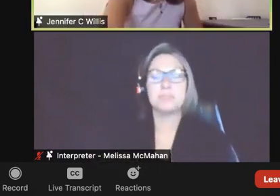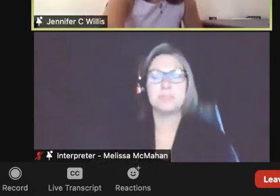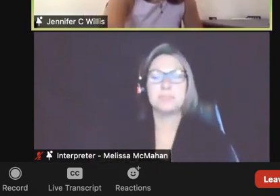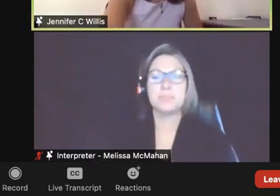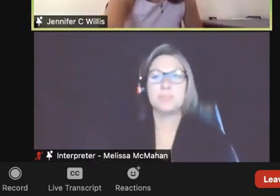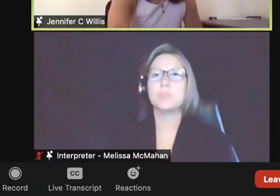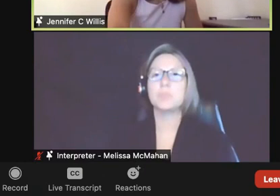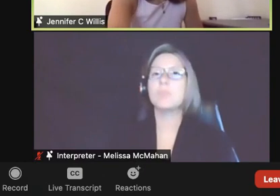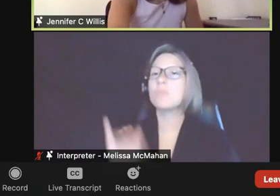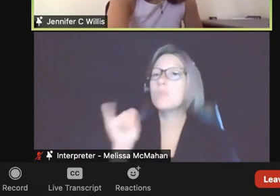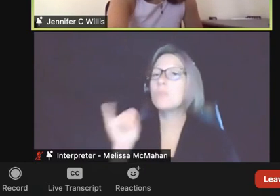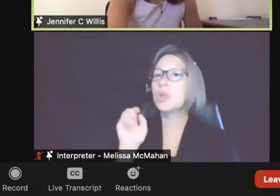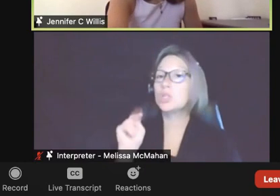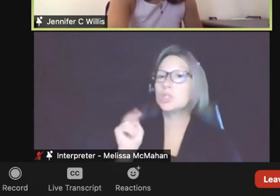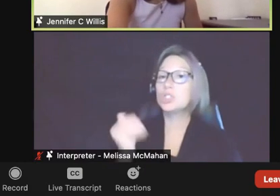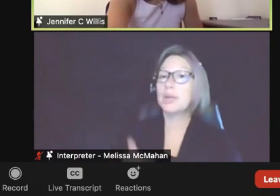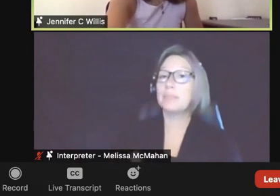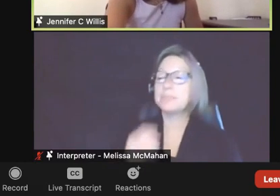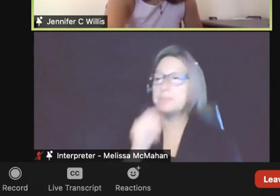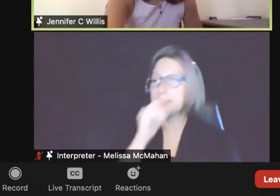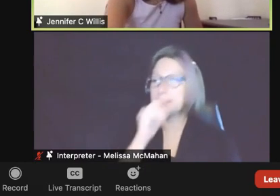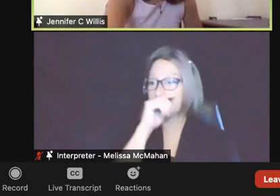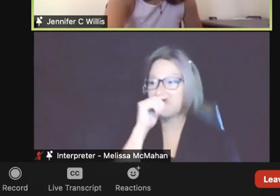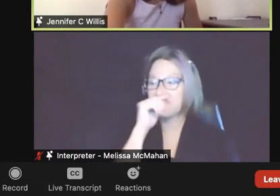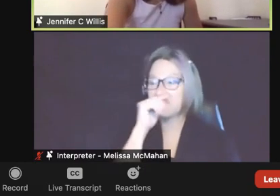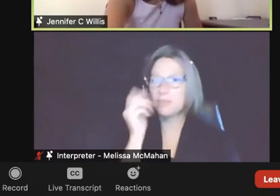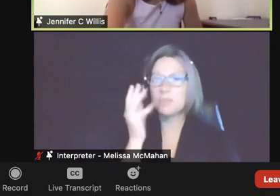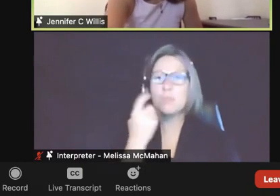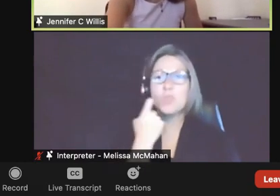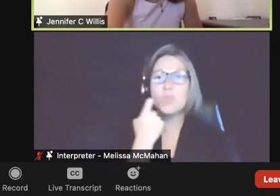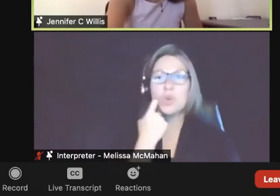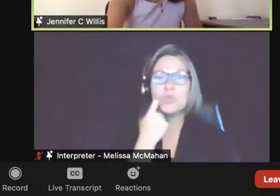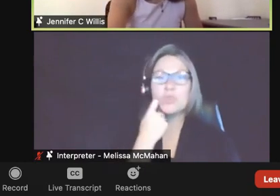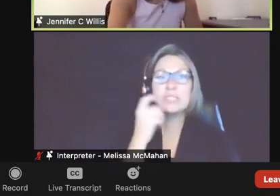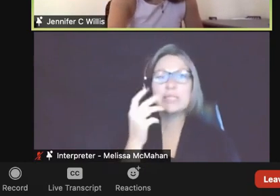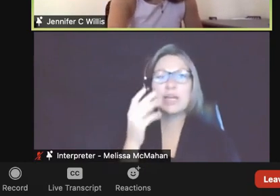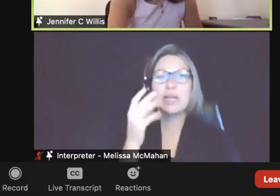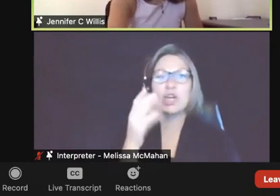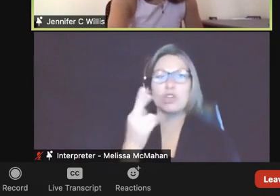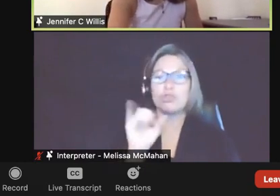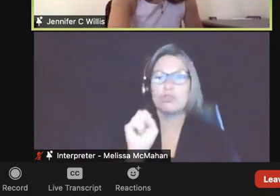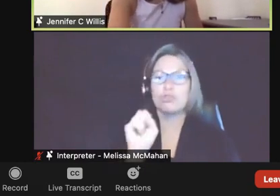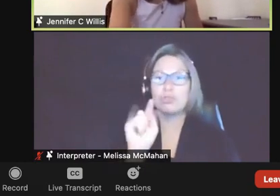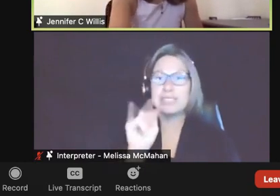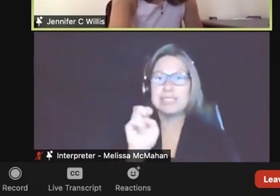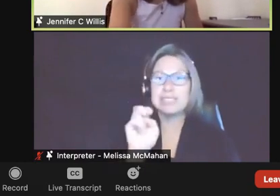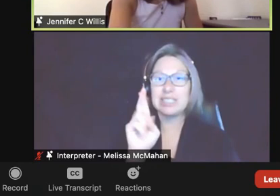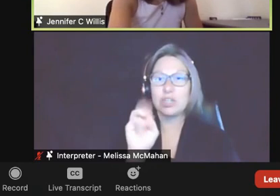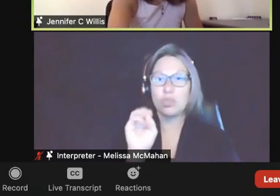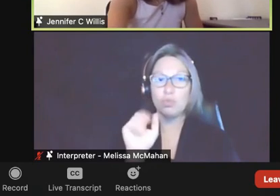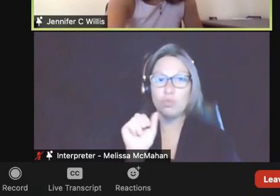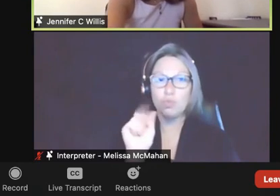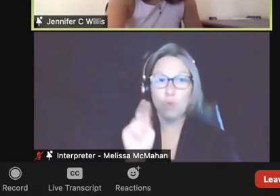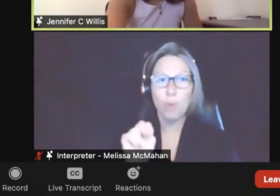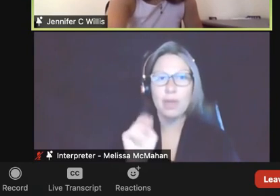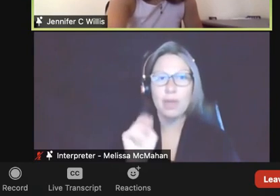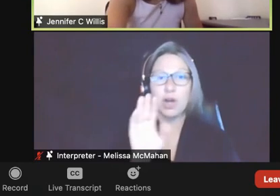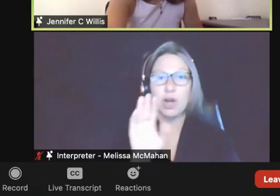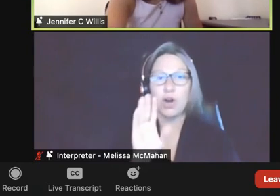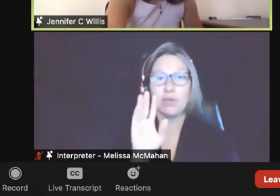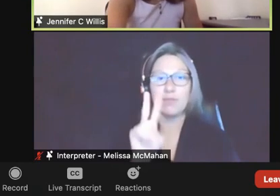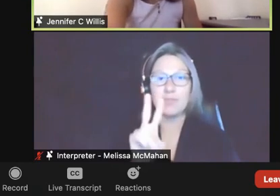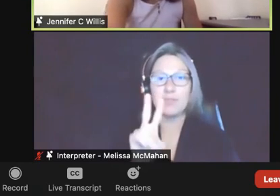And mention of, things more recent from Christine Roman, her VLLC framework that she